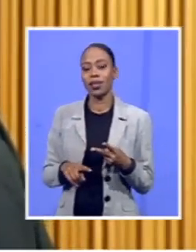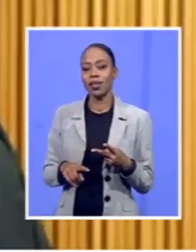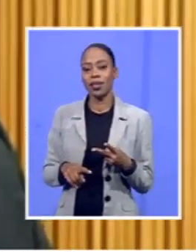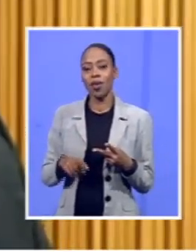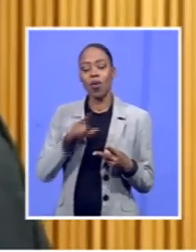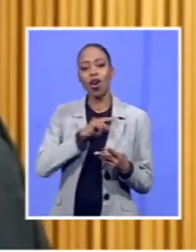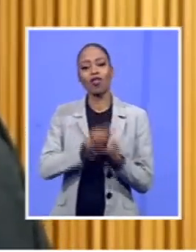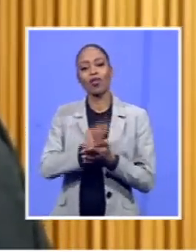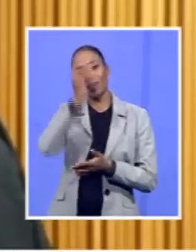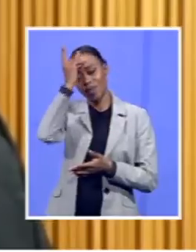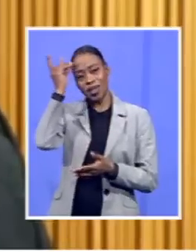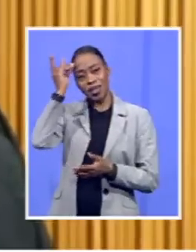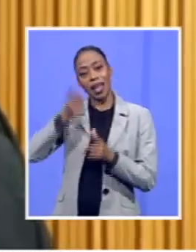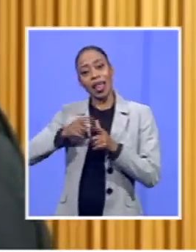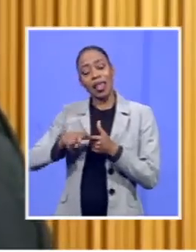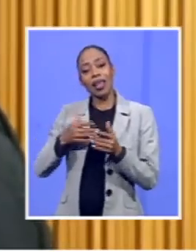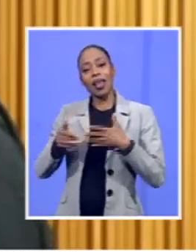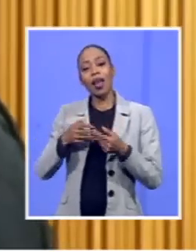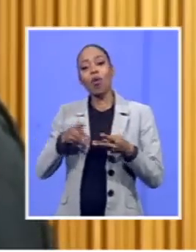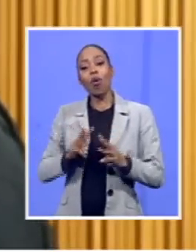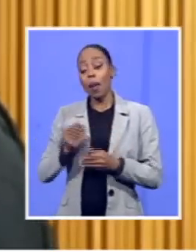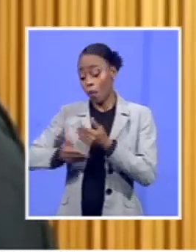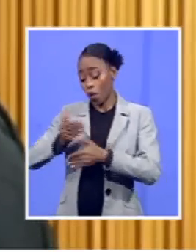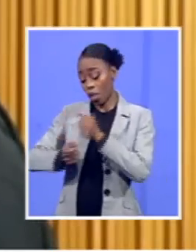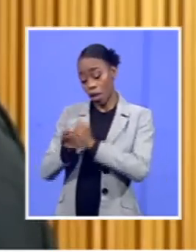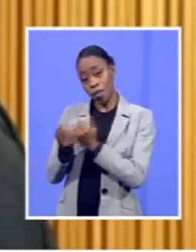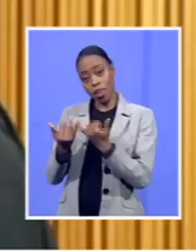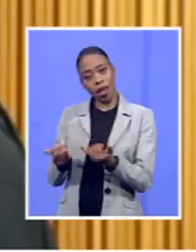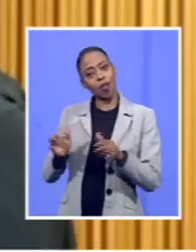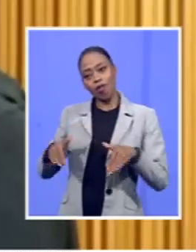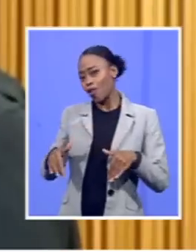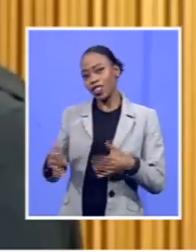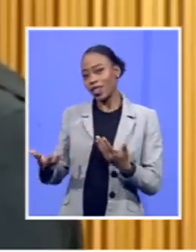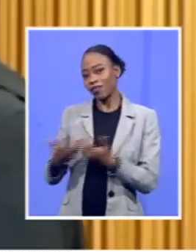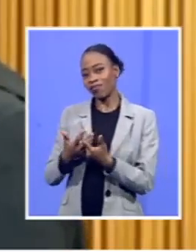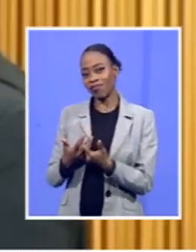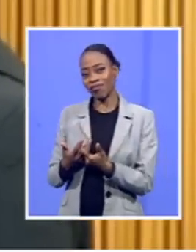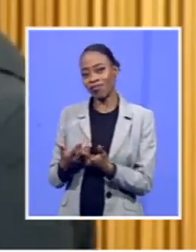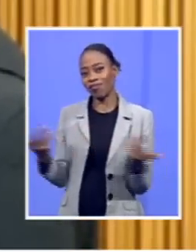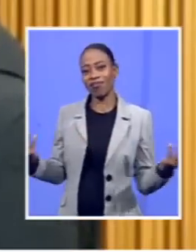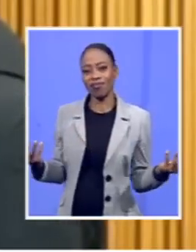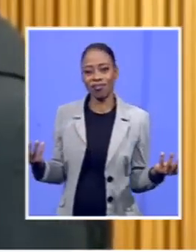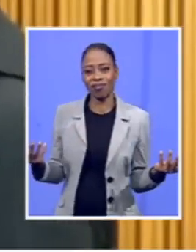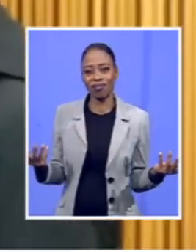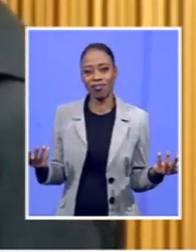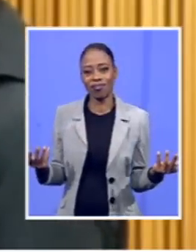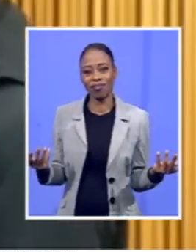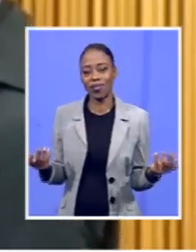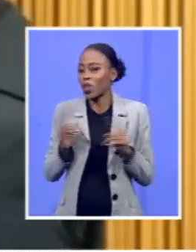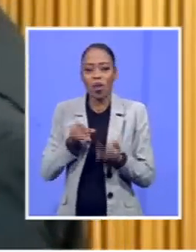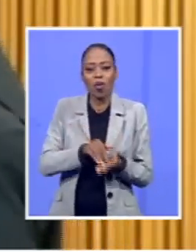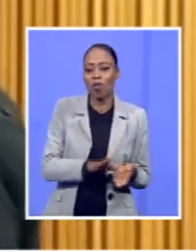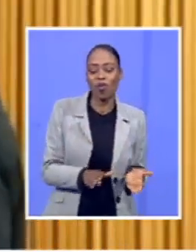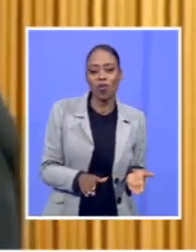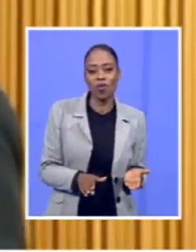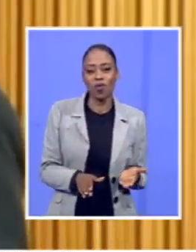the 17th of March, and in any event, the current process does not yet constitute removal proceedings.